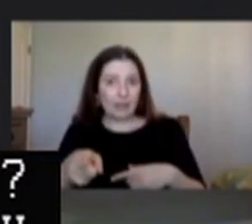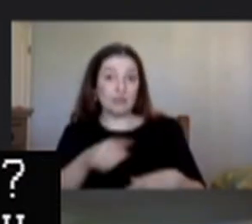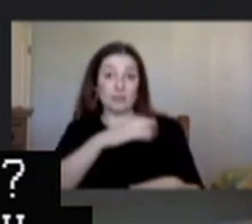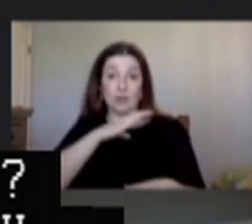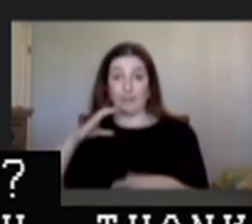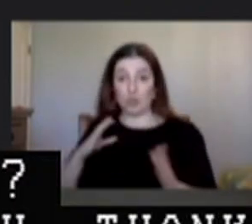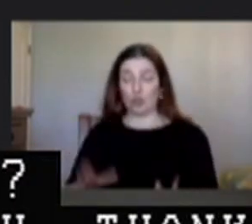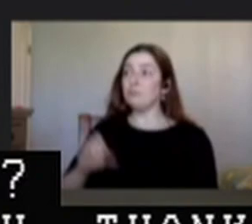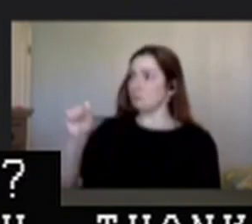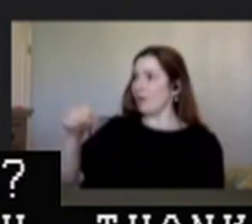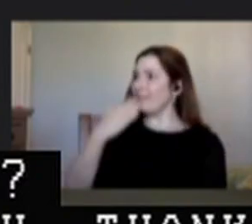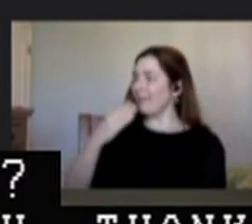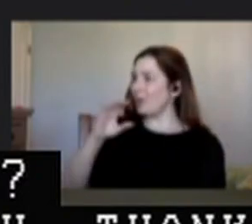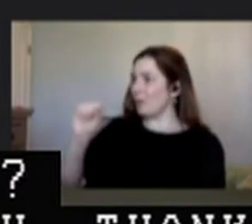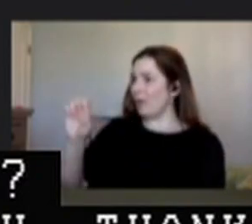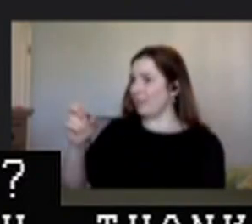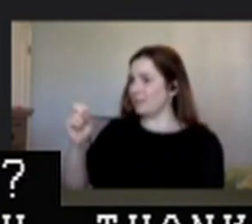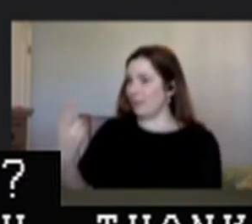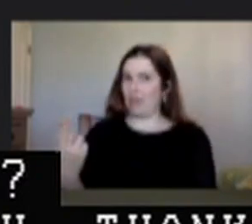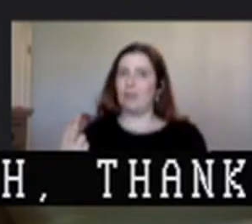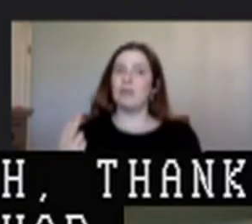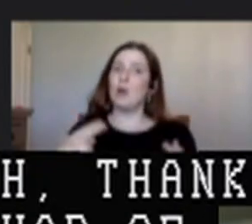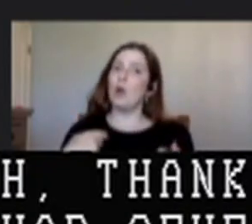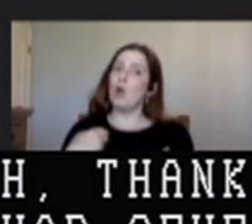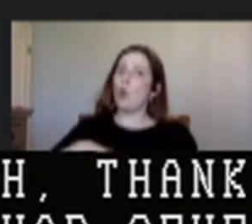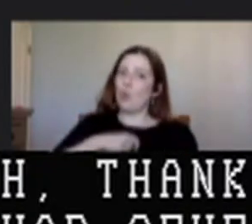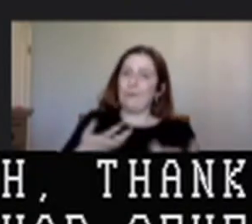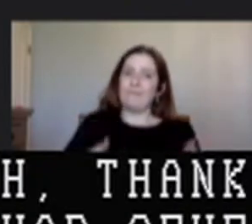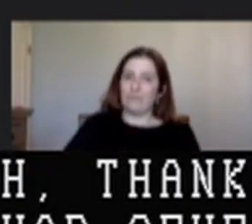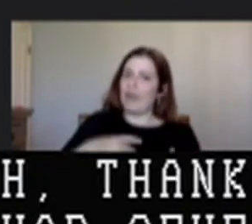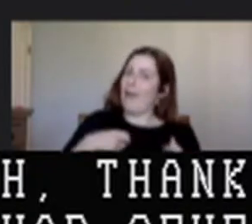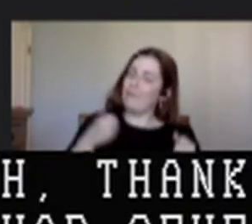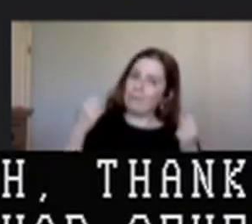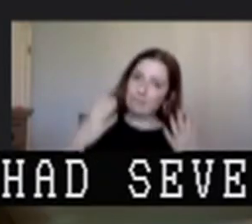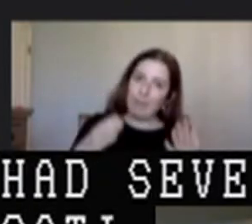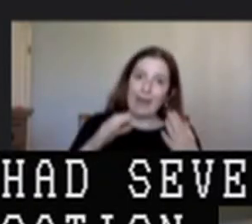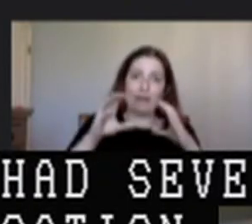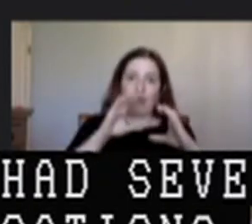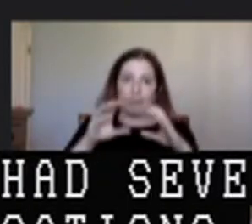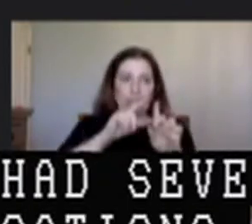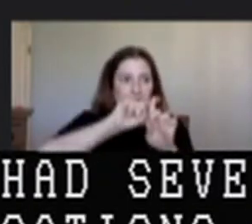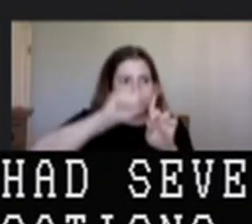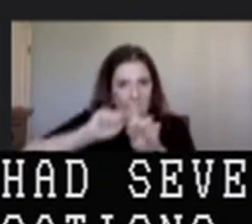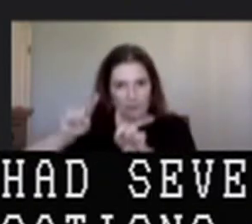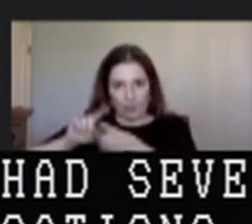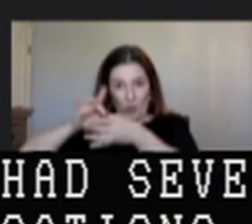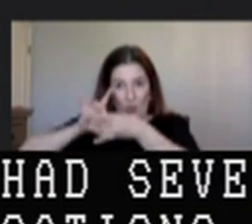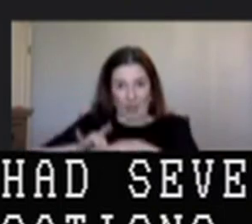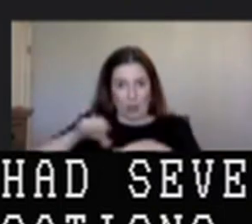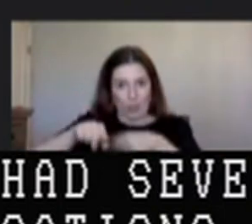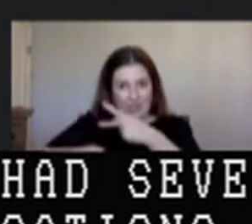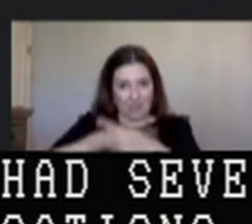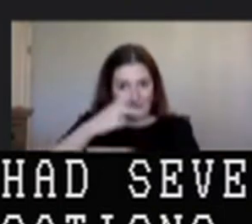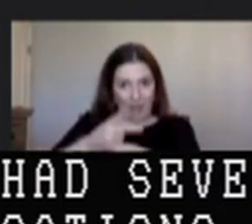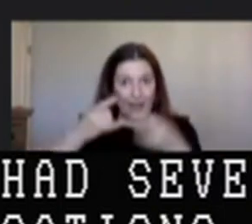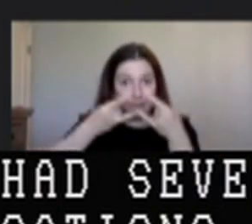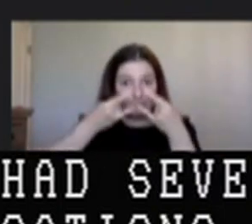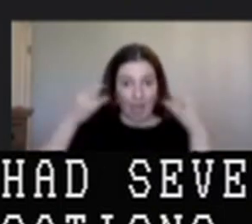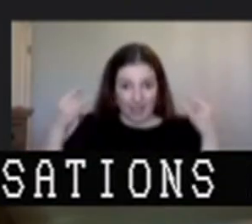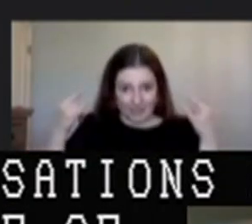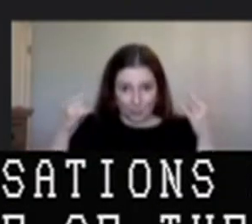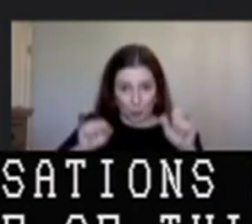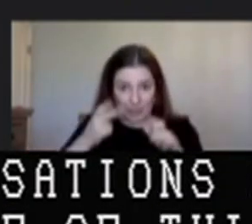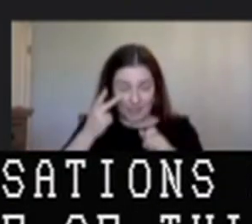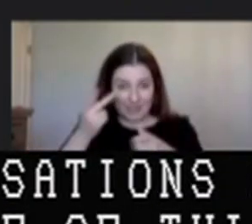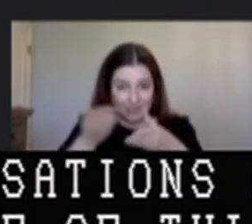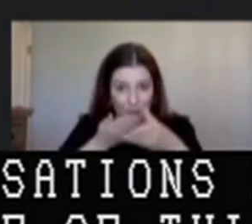we've had several internal conversations about these masks, and one of the issues right now is that they're